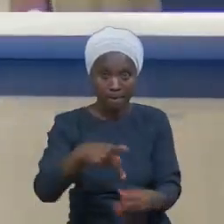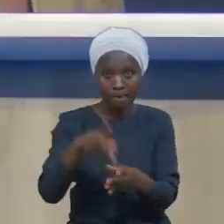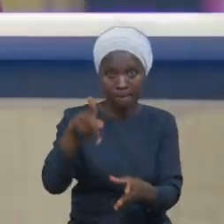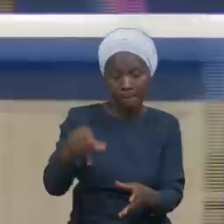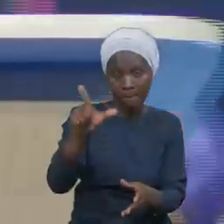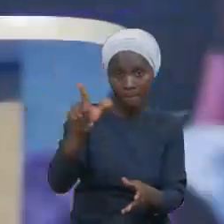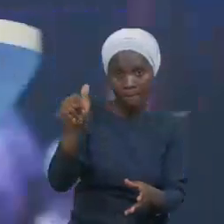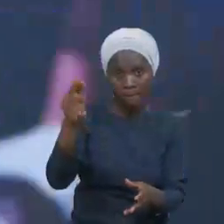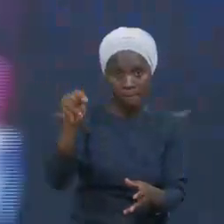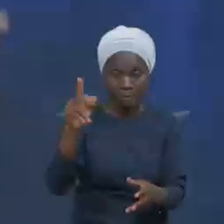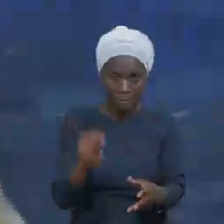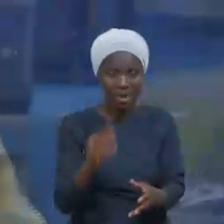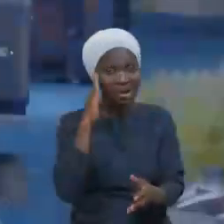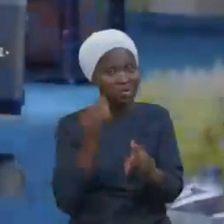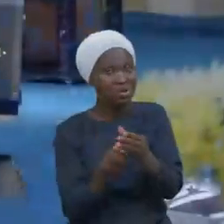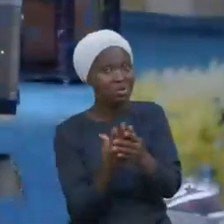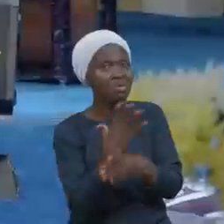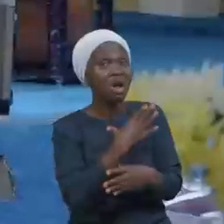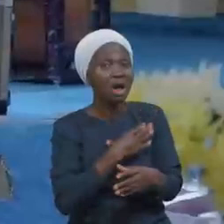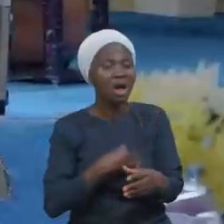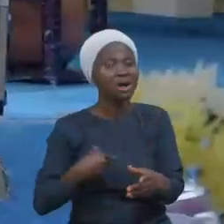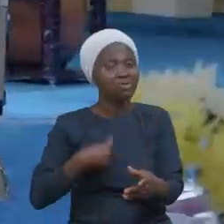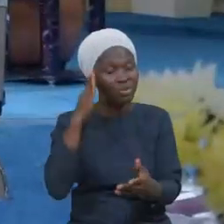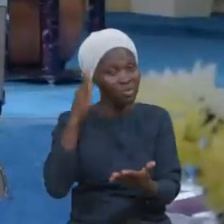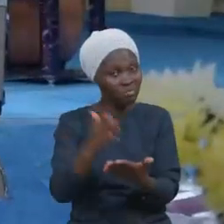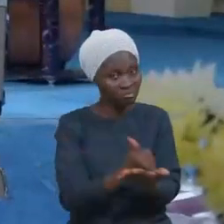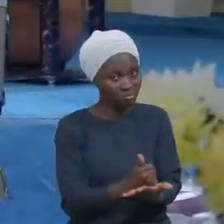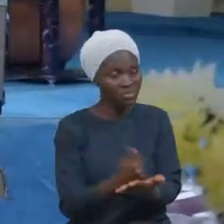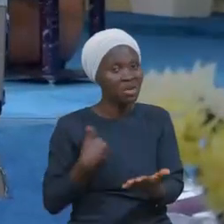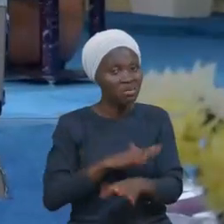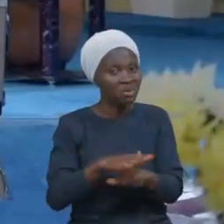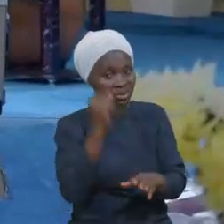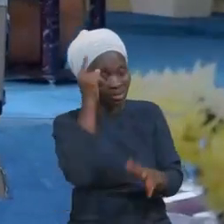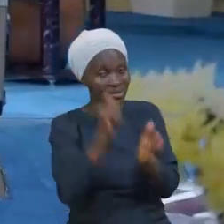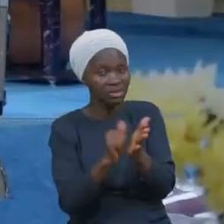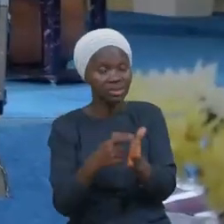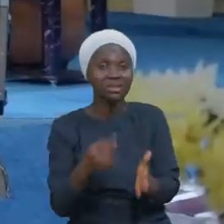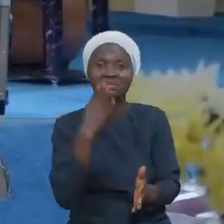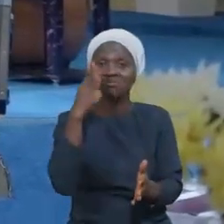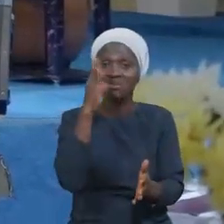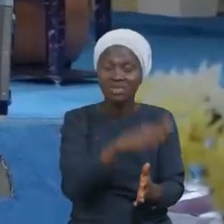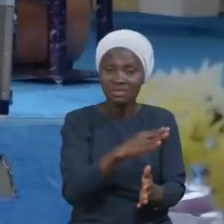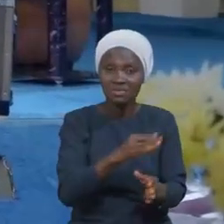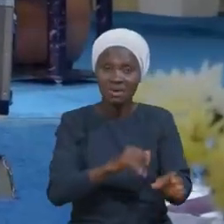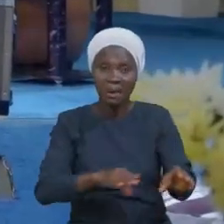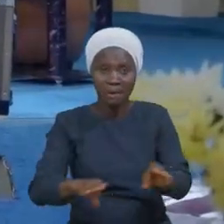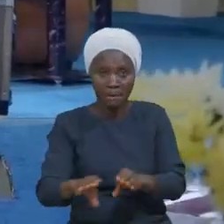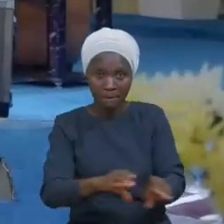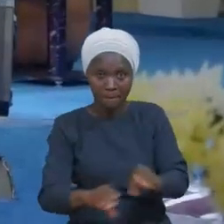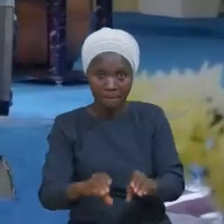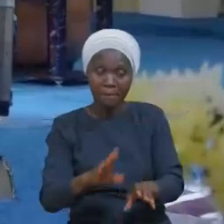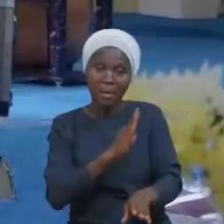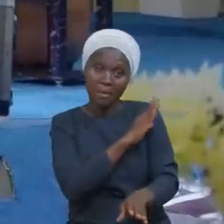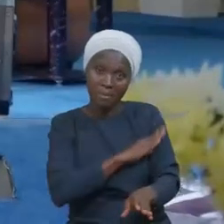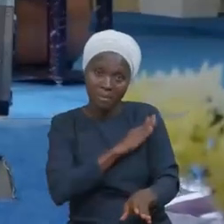didn't understand that the evil word, evil action, evil behavior we